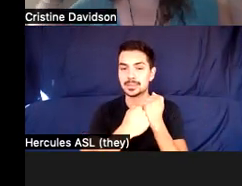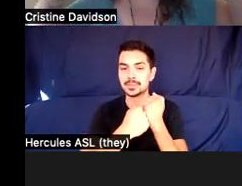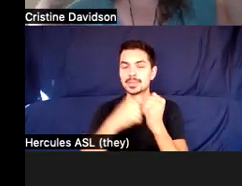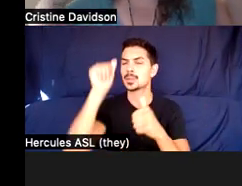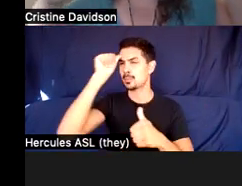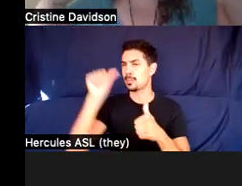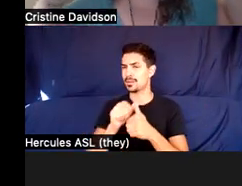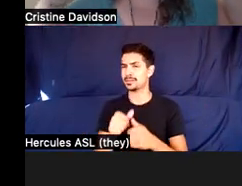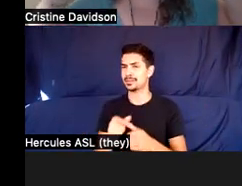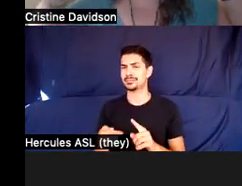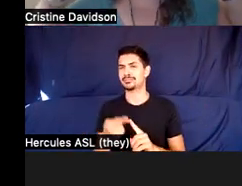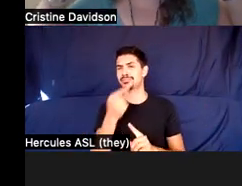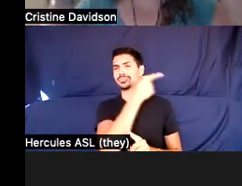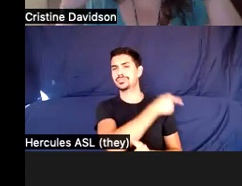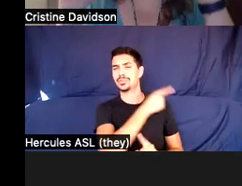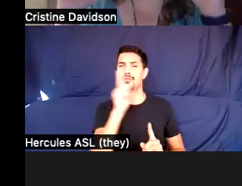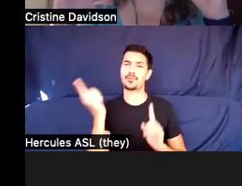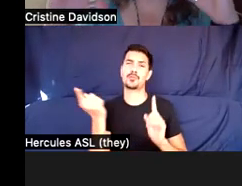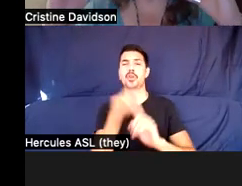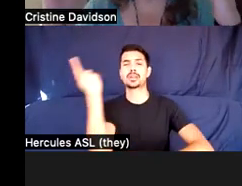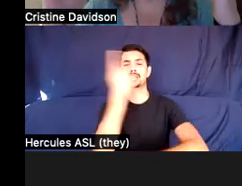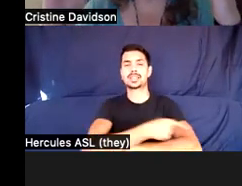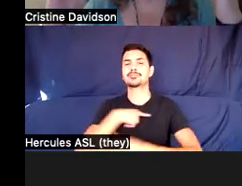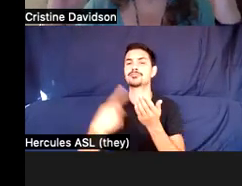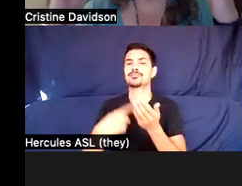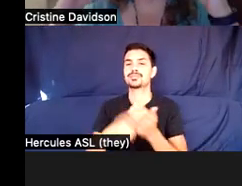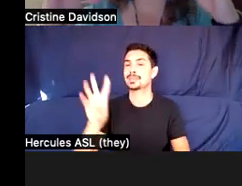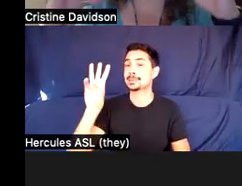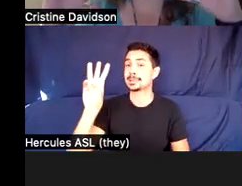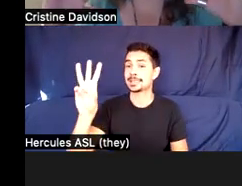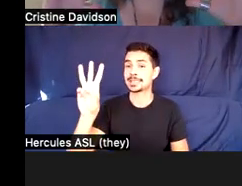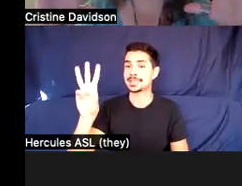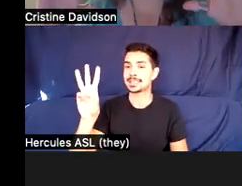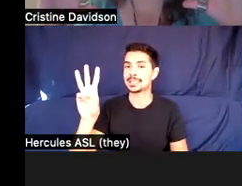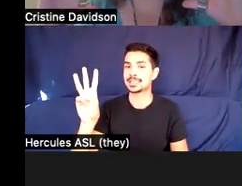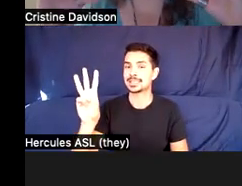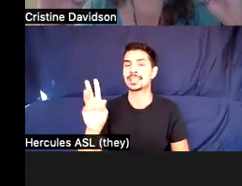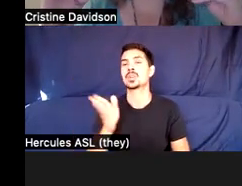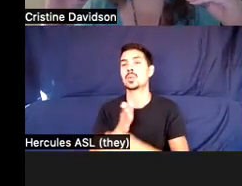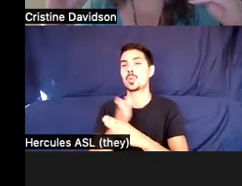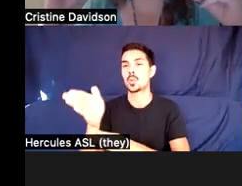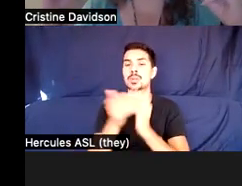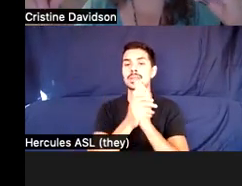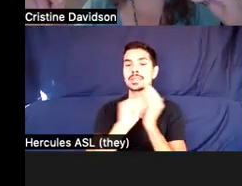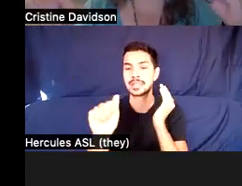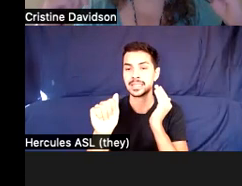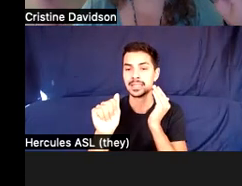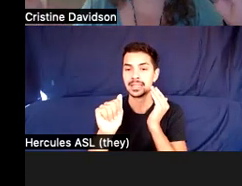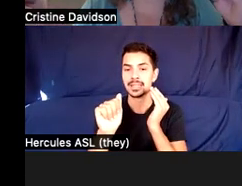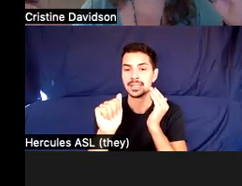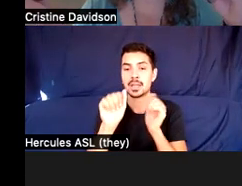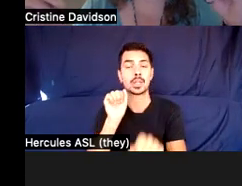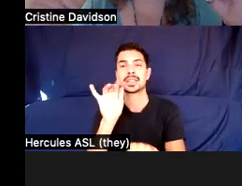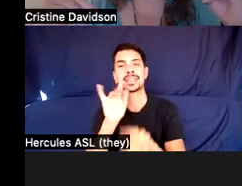about that 6 core skills, and that was kind of like a body of work created by survivors